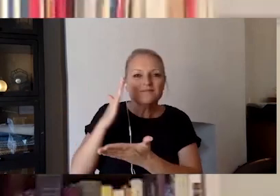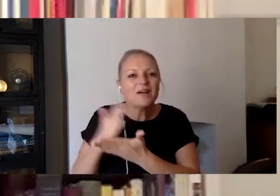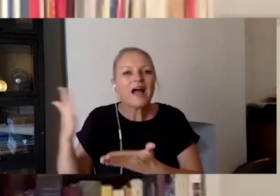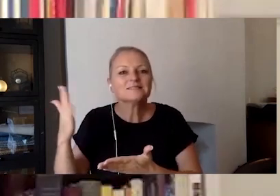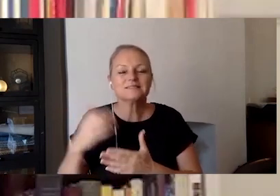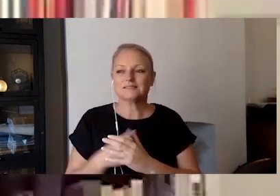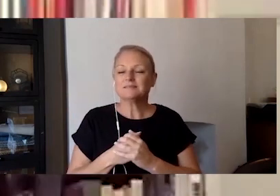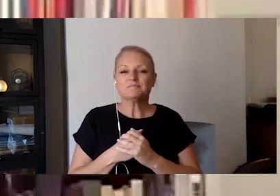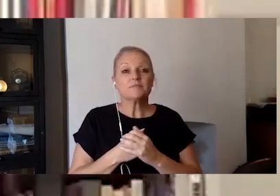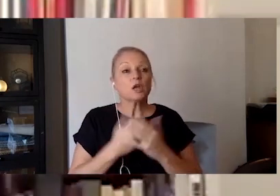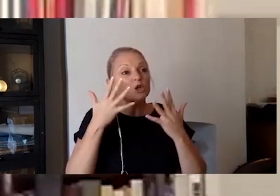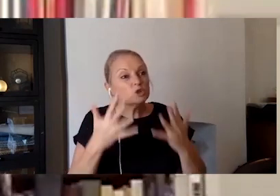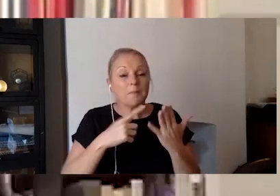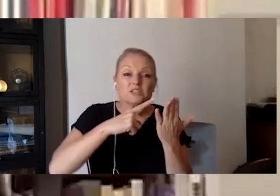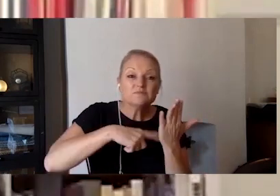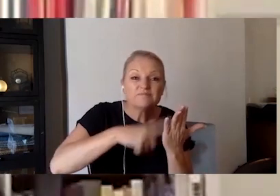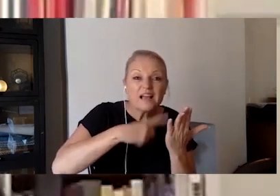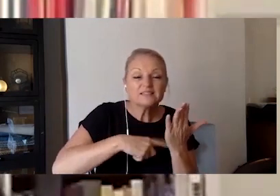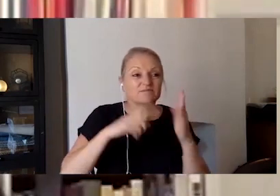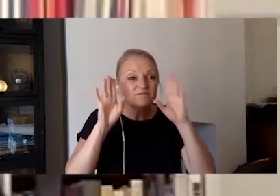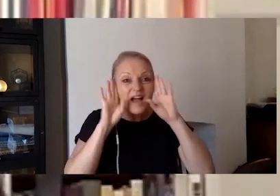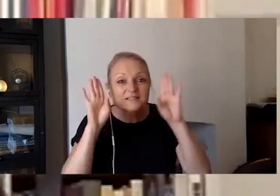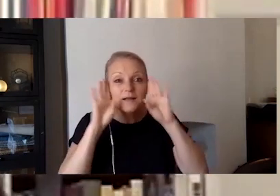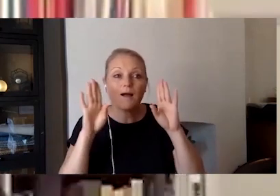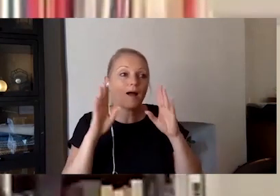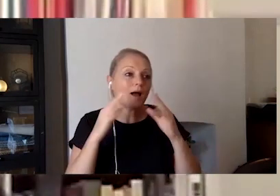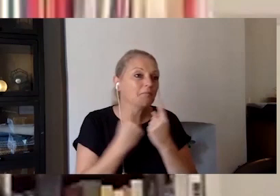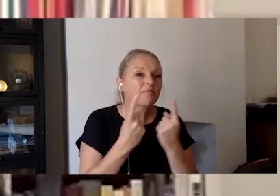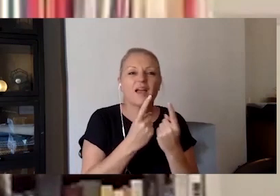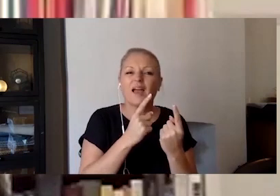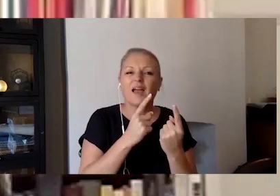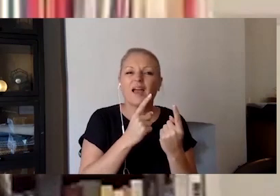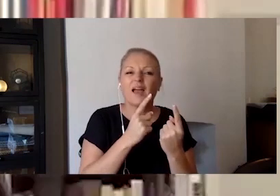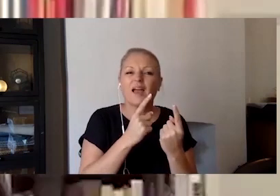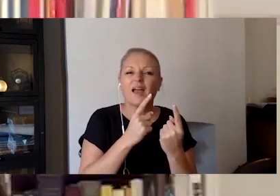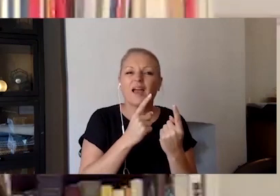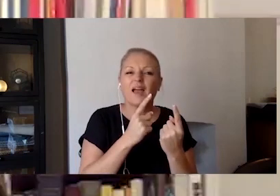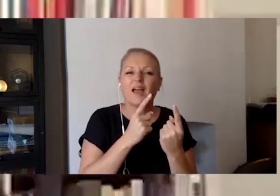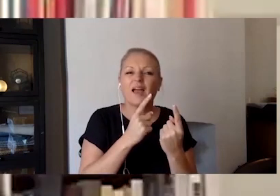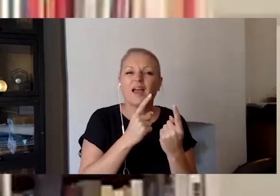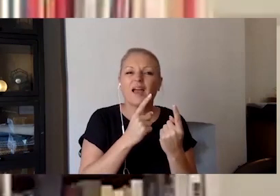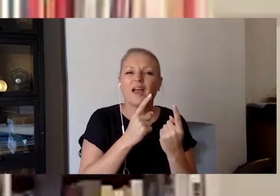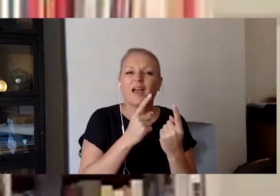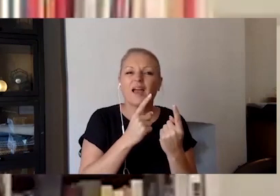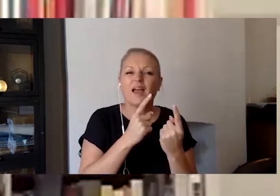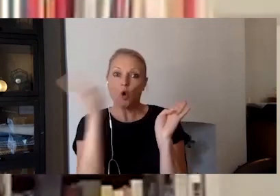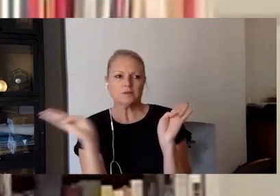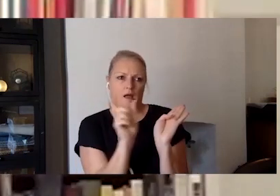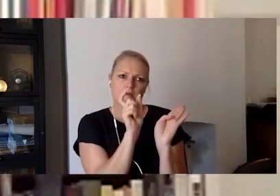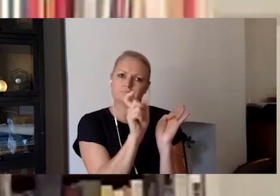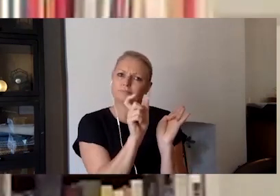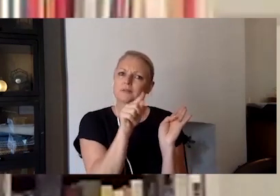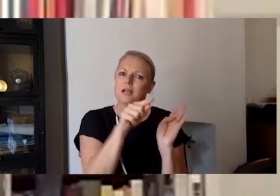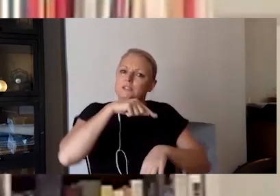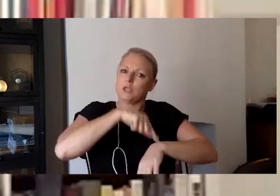media consumption. Schedule times where you permit yourself to go onto social media and notice of how you